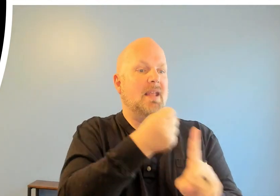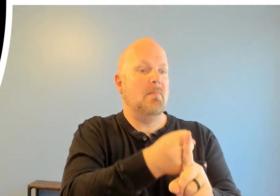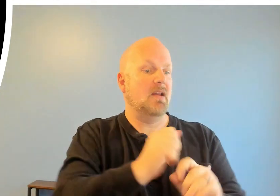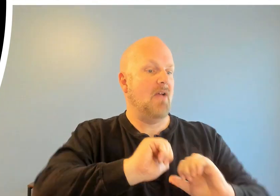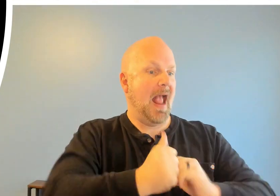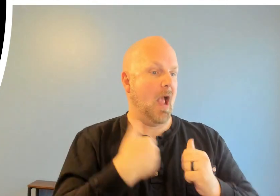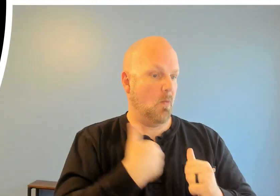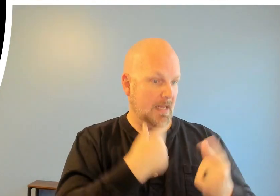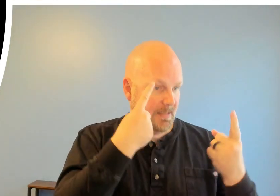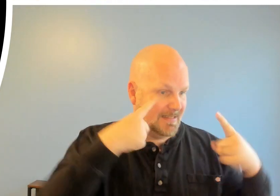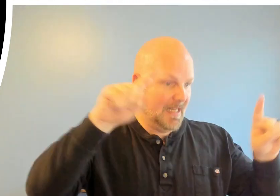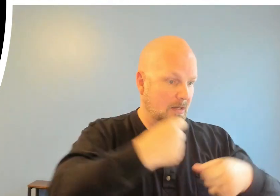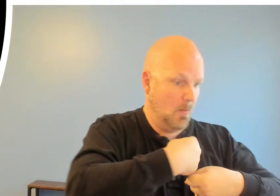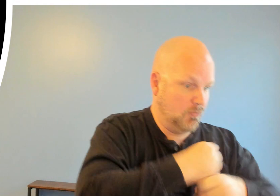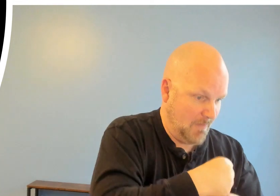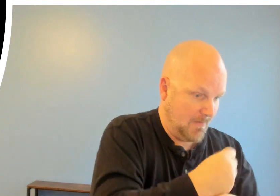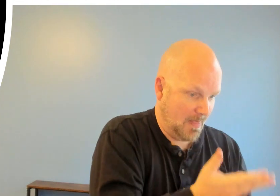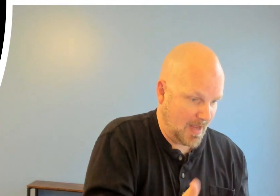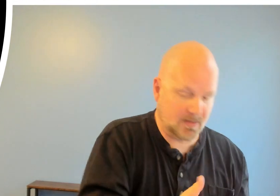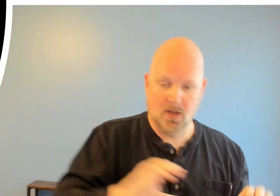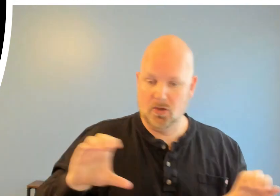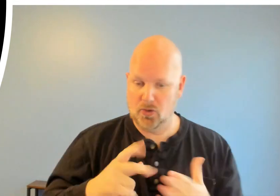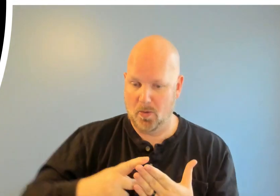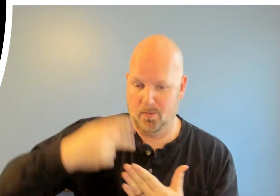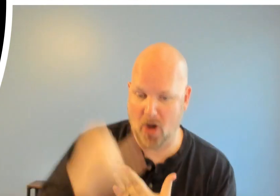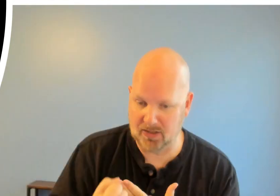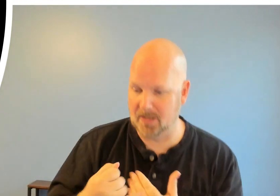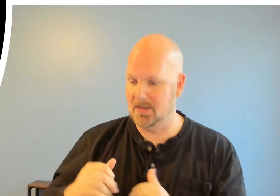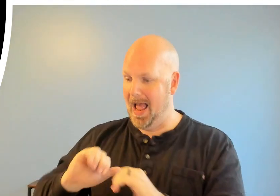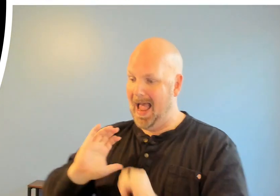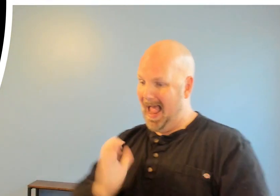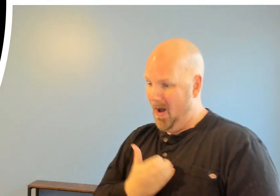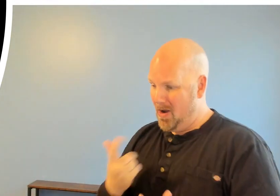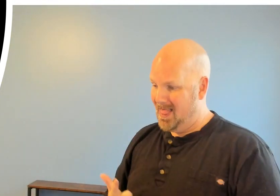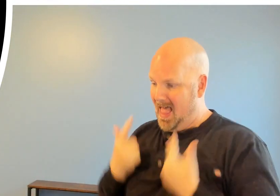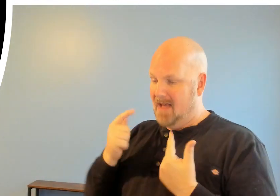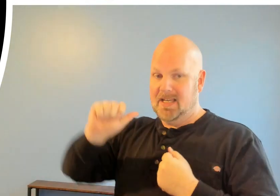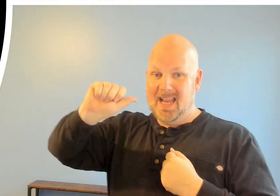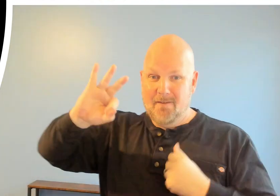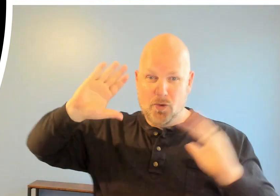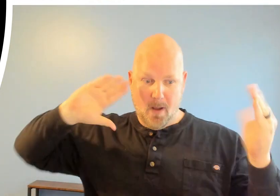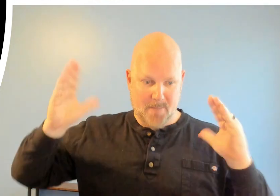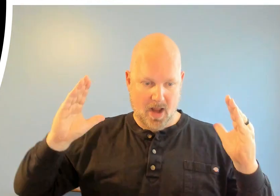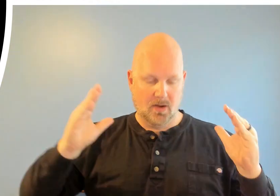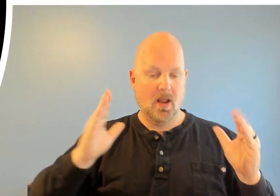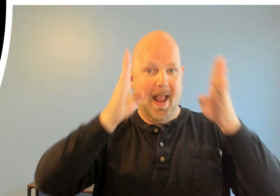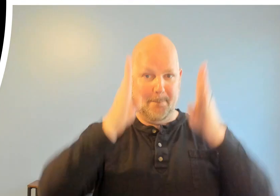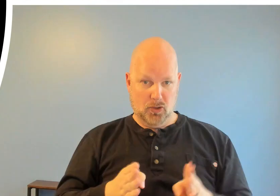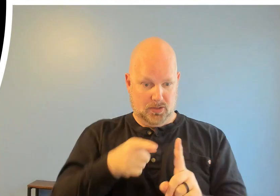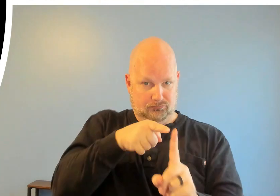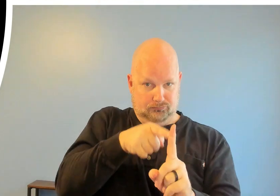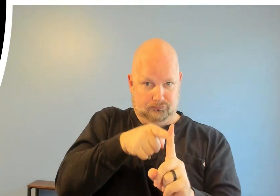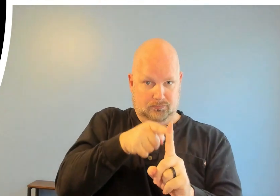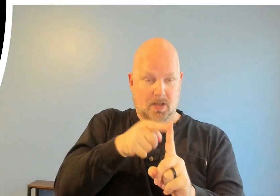our productivity, on our ability to correctly do projects, what's the impact on our lives when you compare